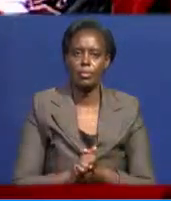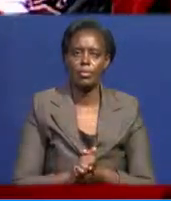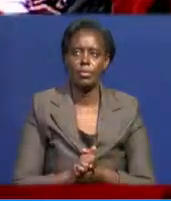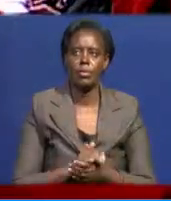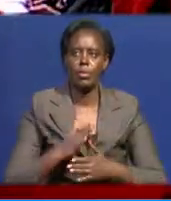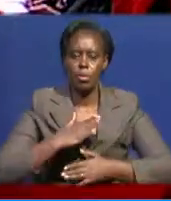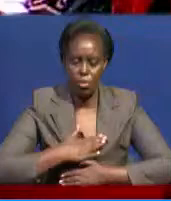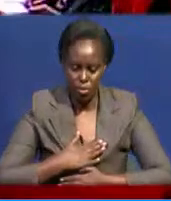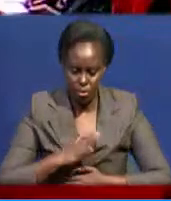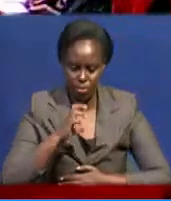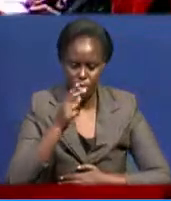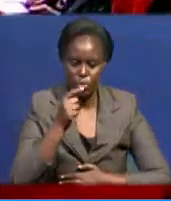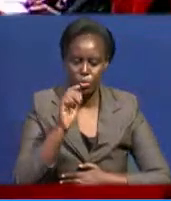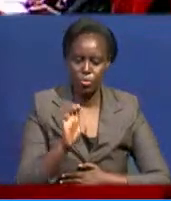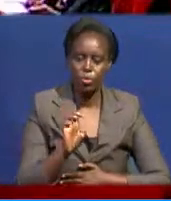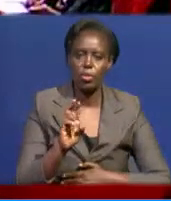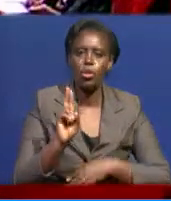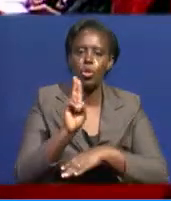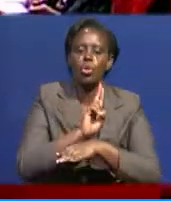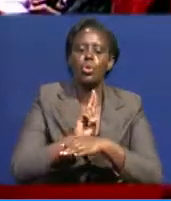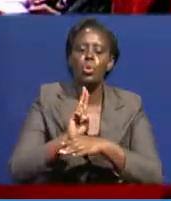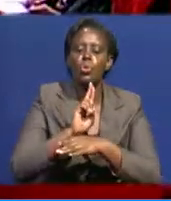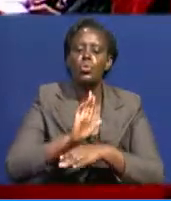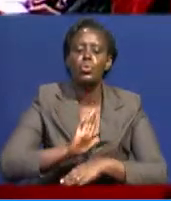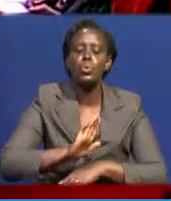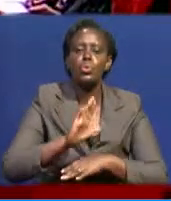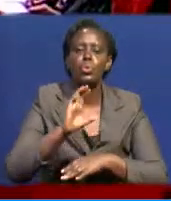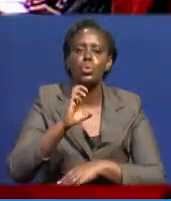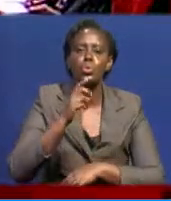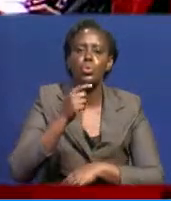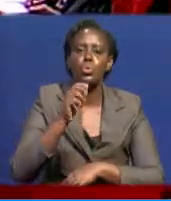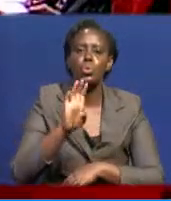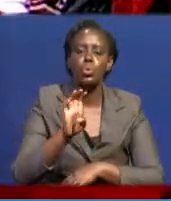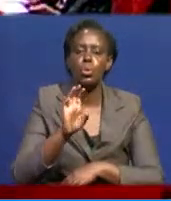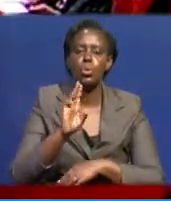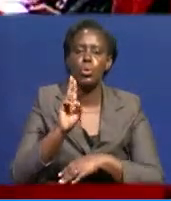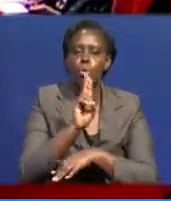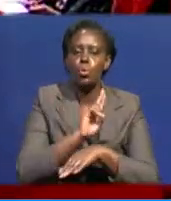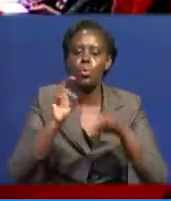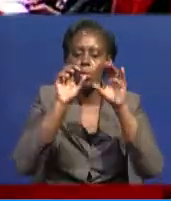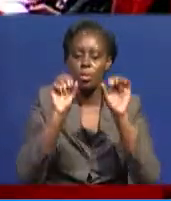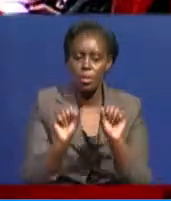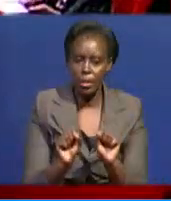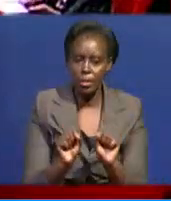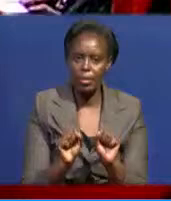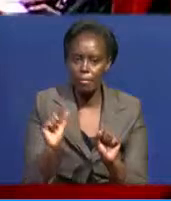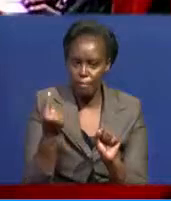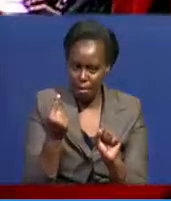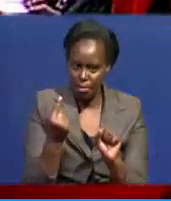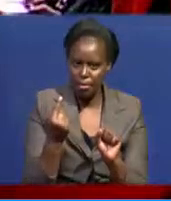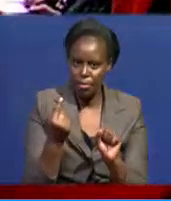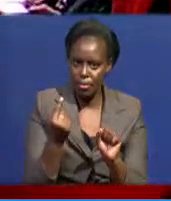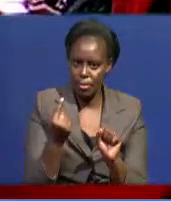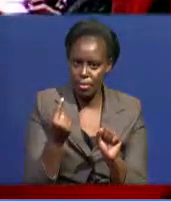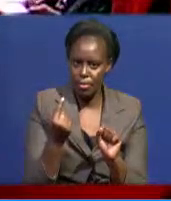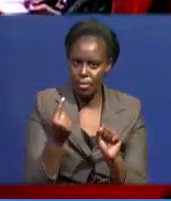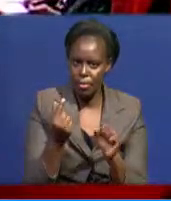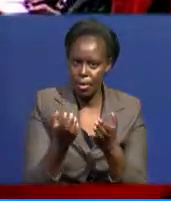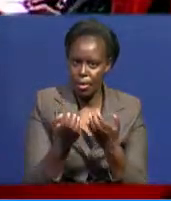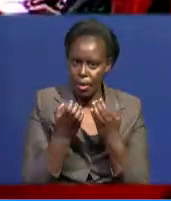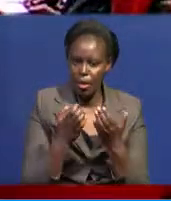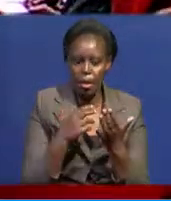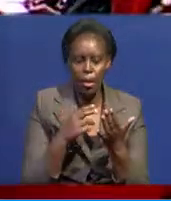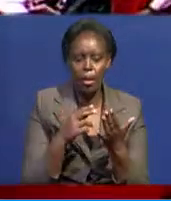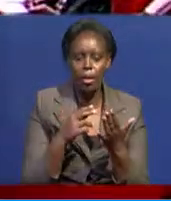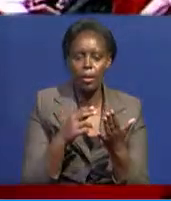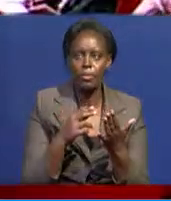Chuta, you know, you must know how to use your the fund before you. So you first go at, so you don't need to go through